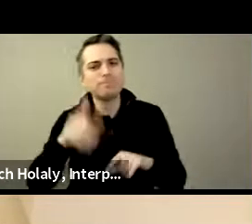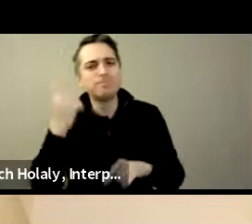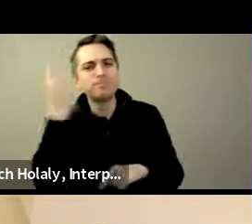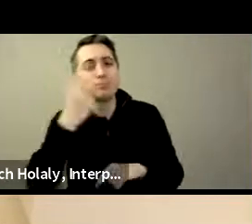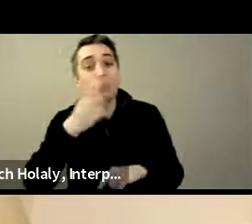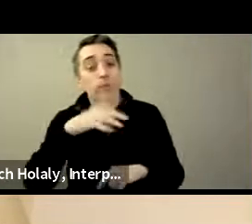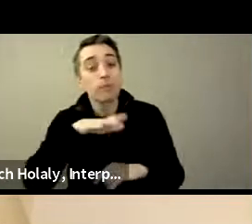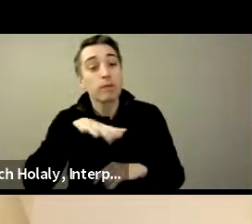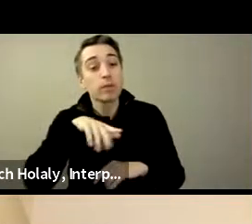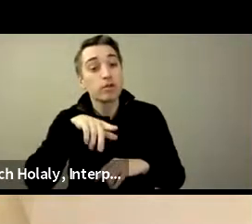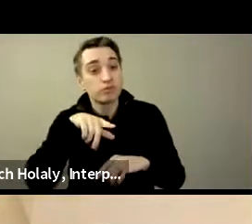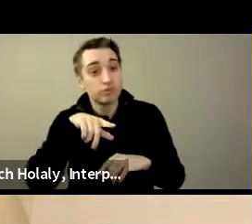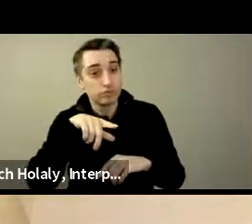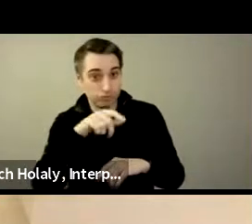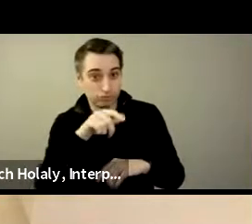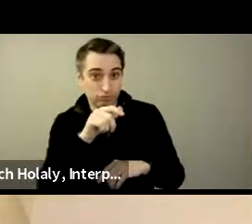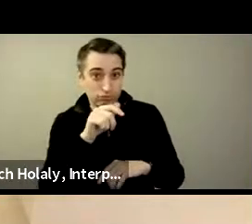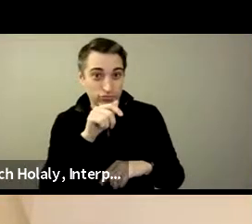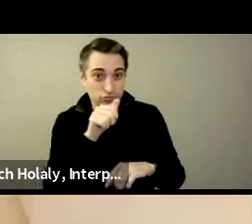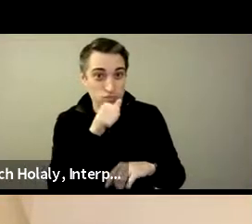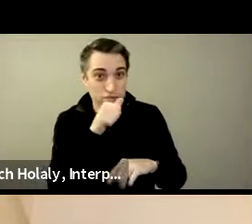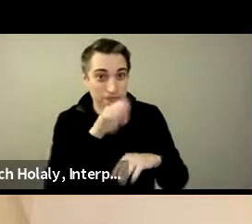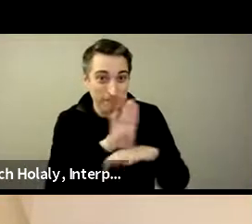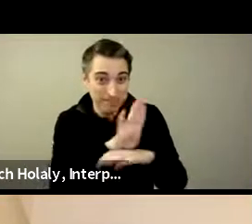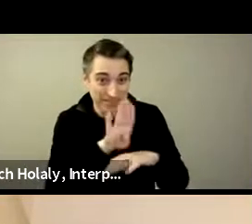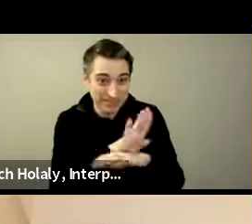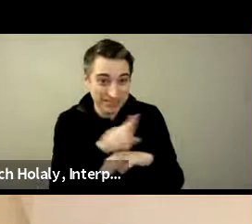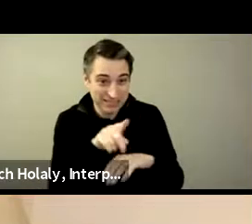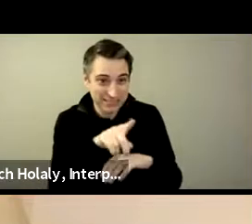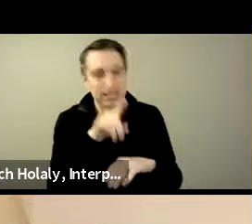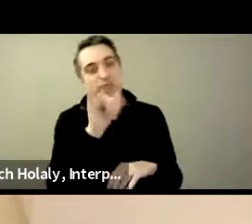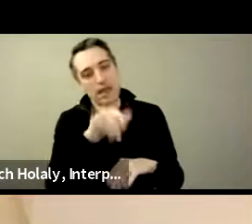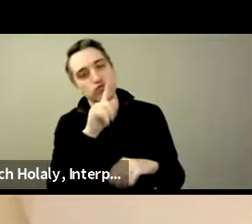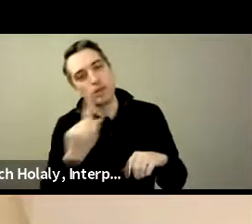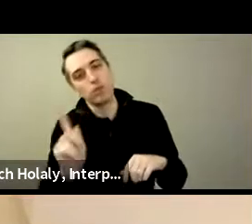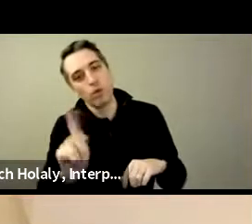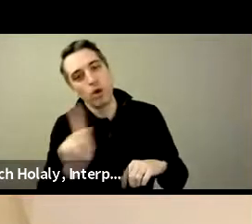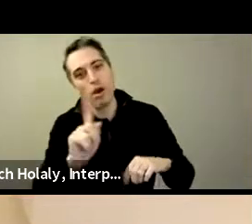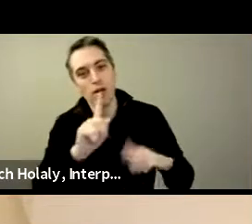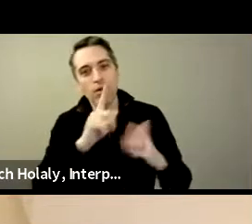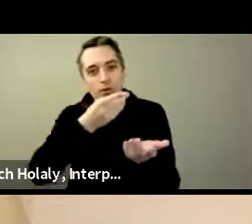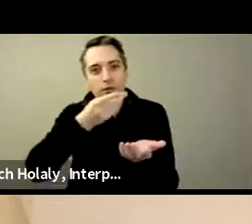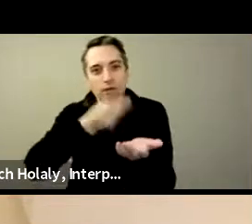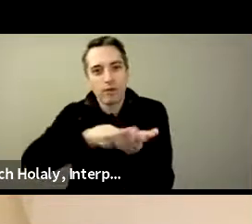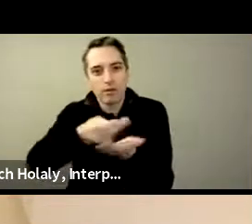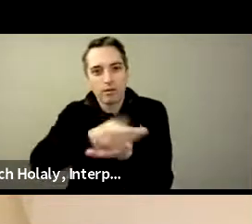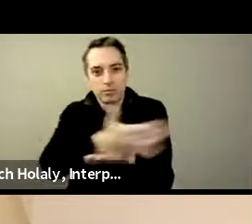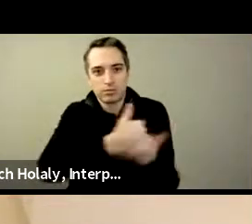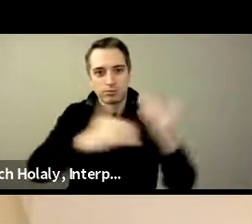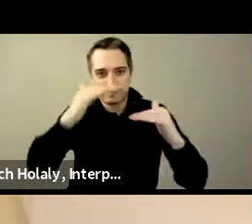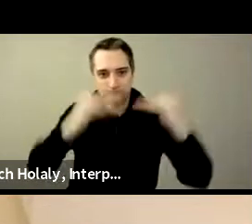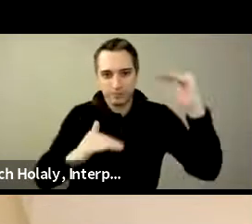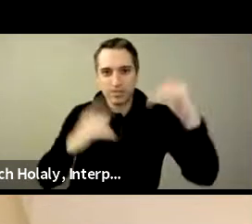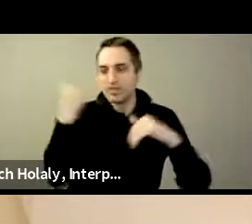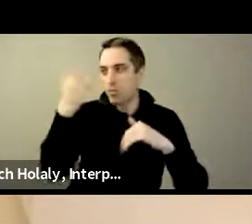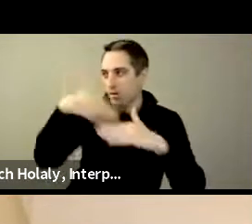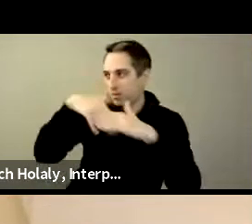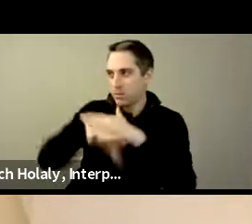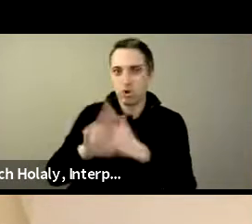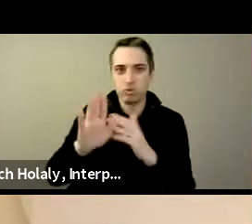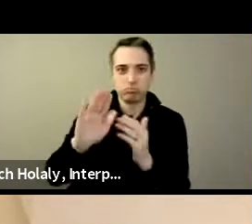or you know, because that's really how a lot of this salary inequity starts. It's someone comes in at a lower salary and they